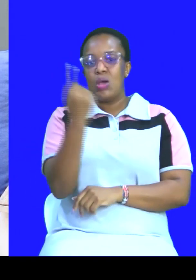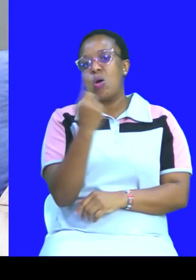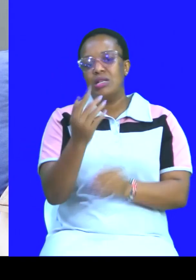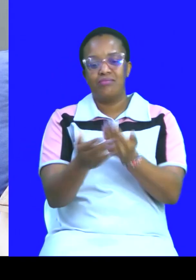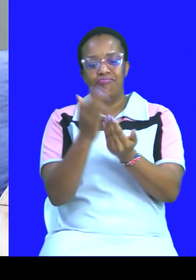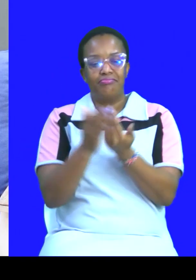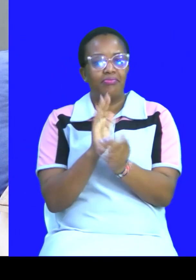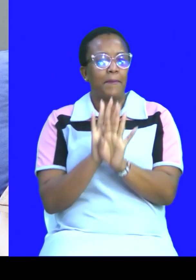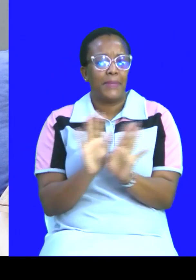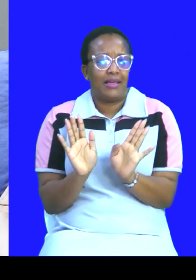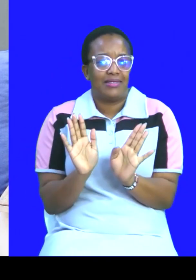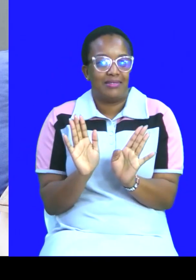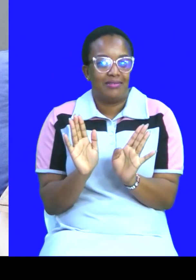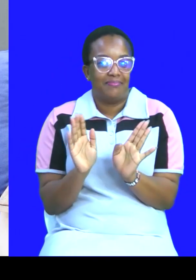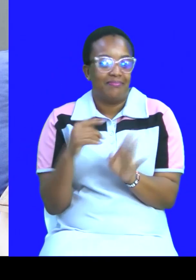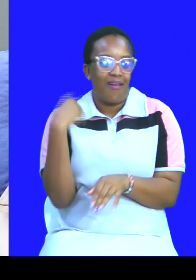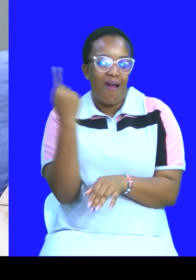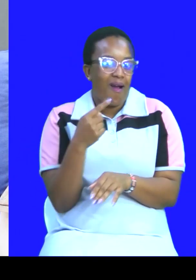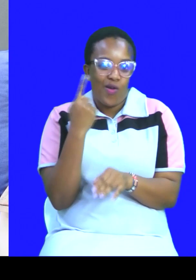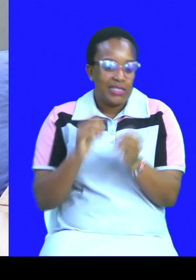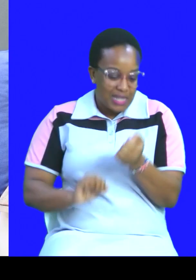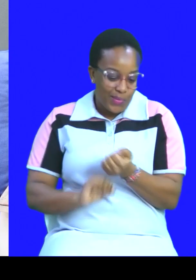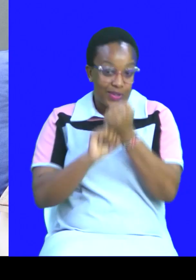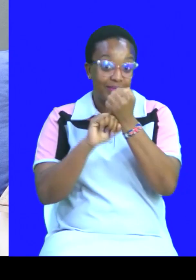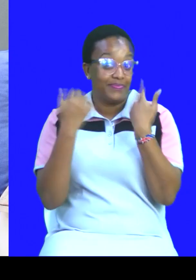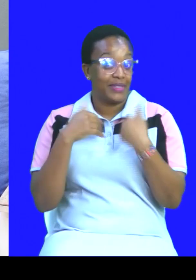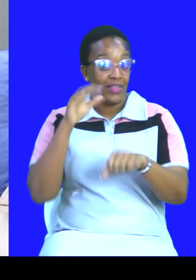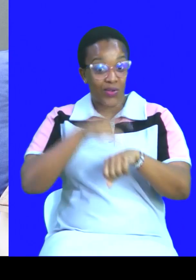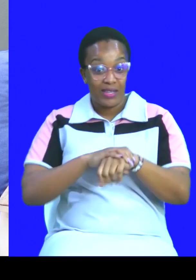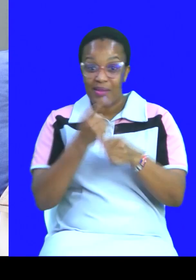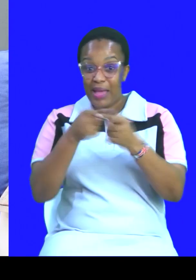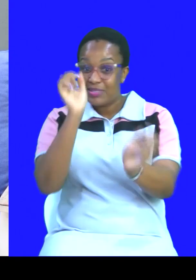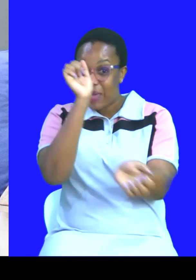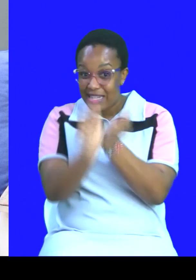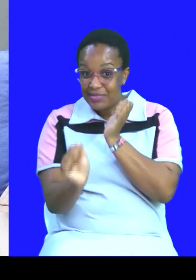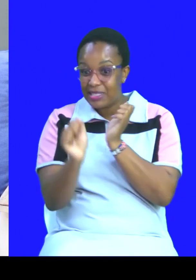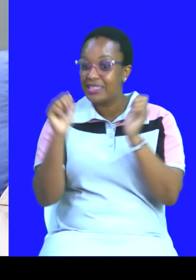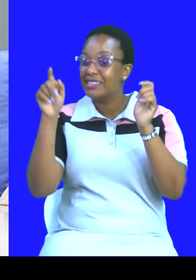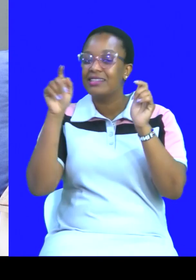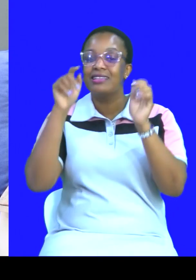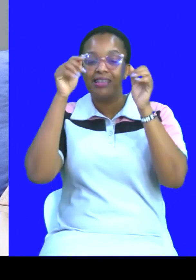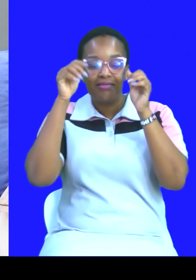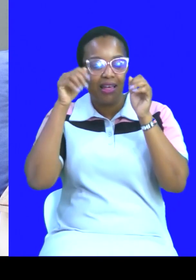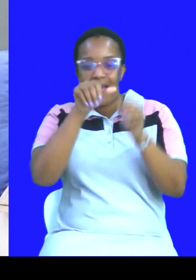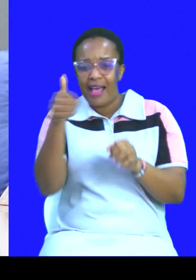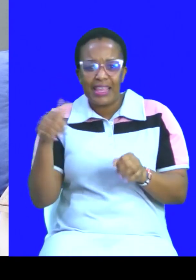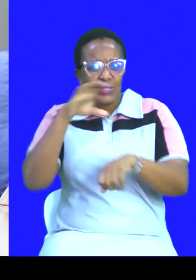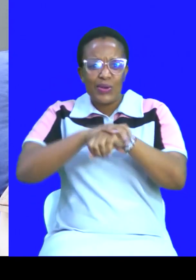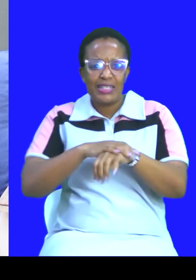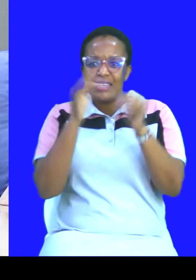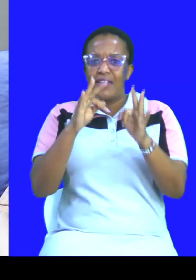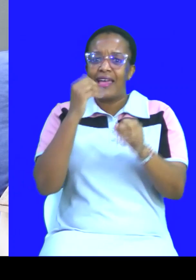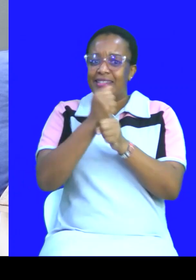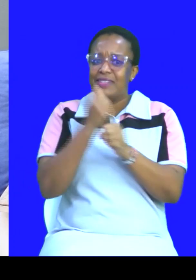I must say that that's the only privilege that I got. But the punishment the others received, if I did mistakes, the same punishment